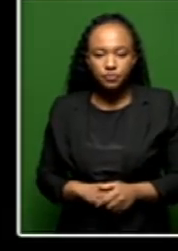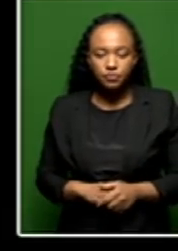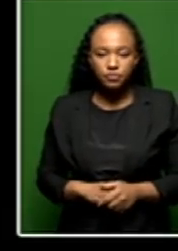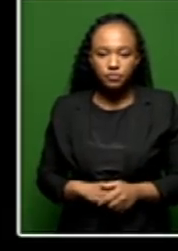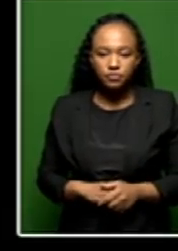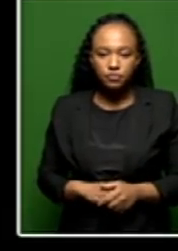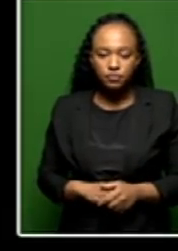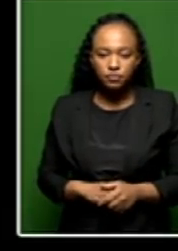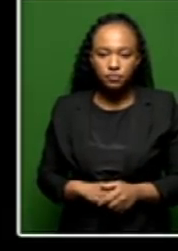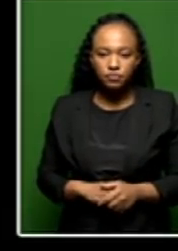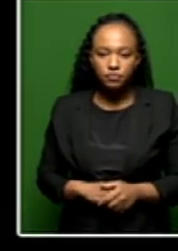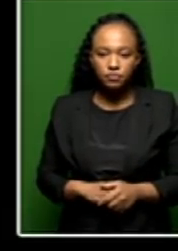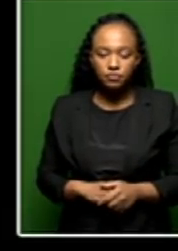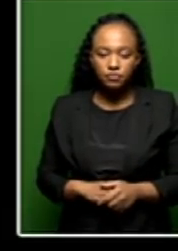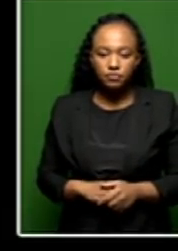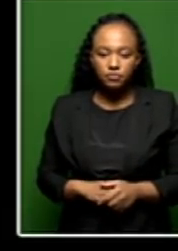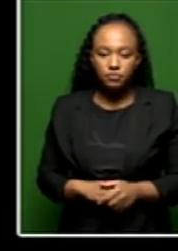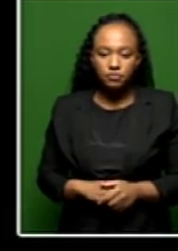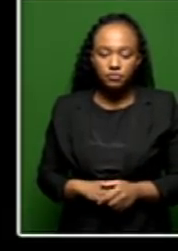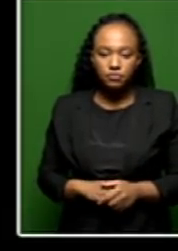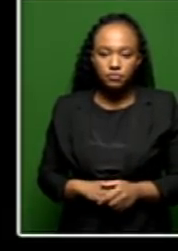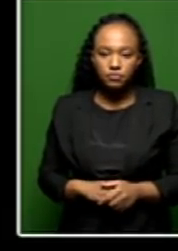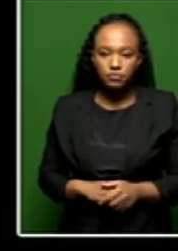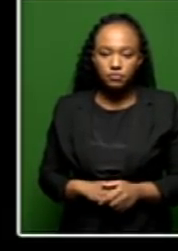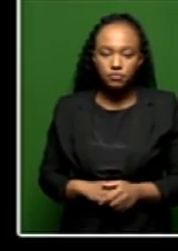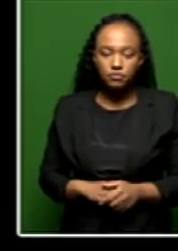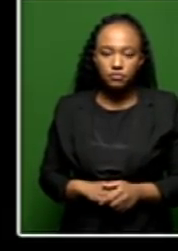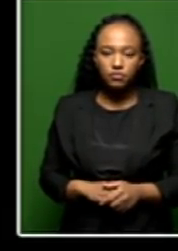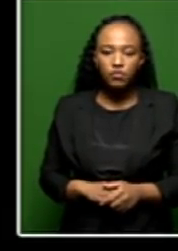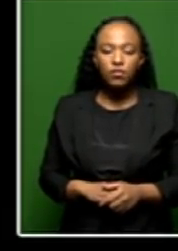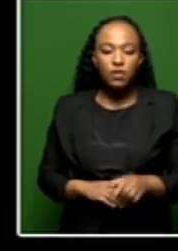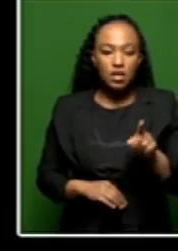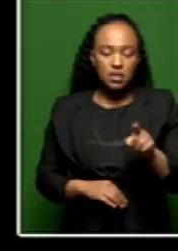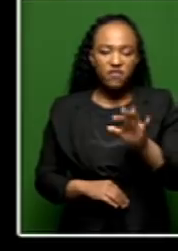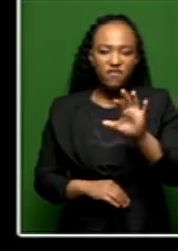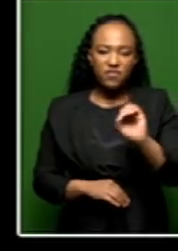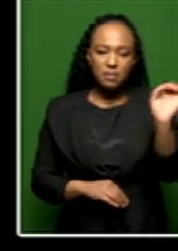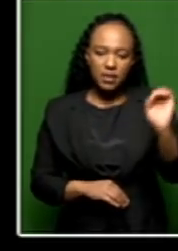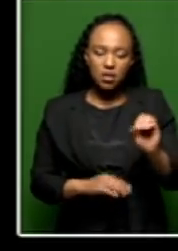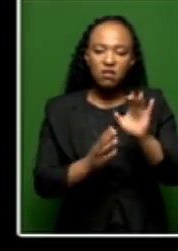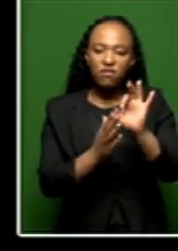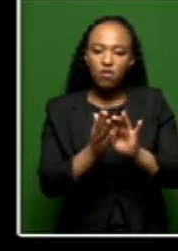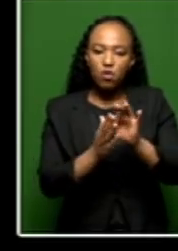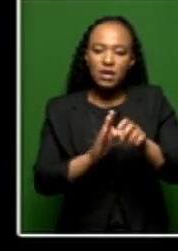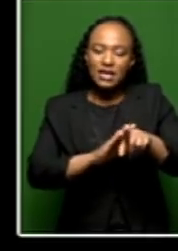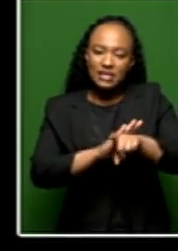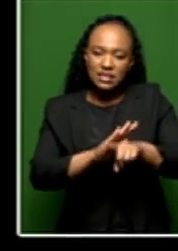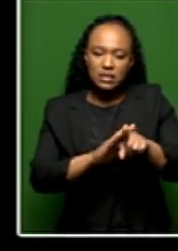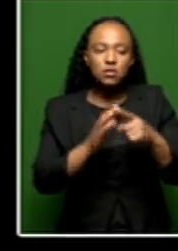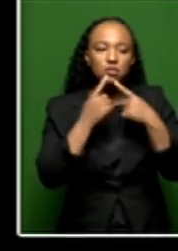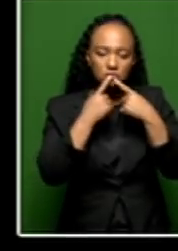What we're predicting at this moment, when just over 50% of the voting districts have been declared, is